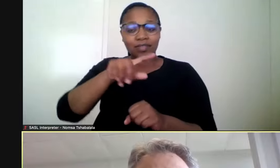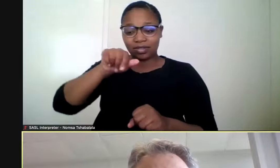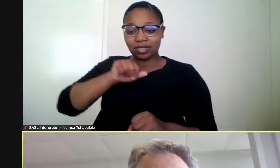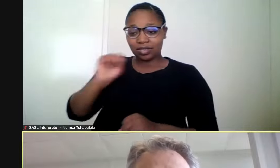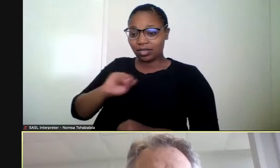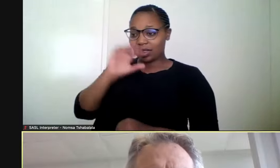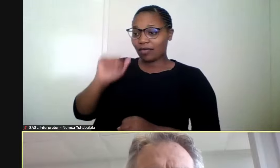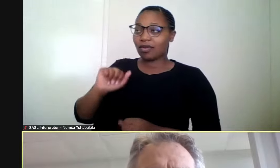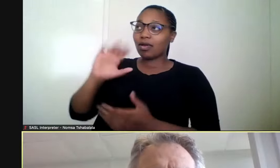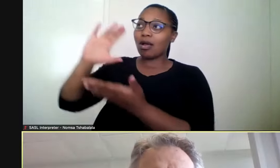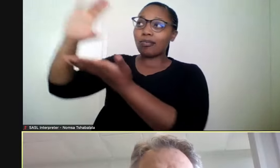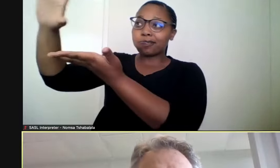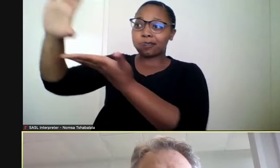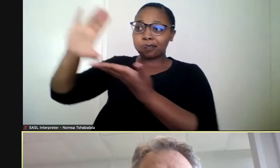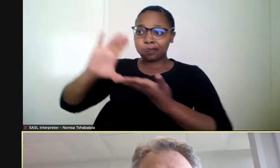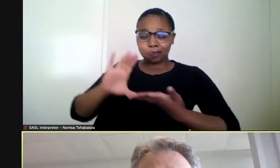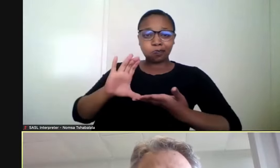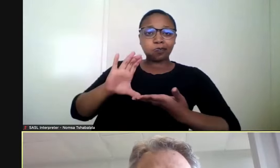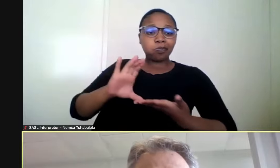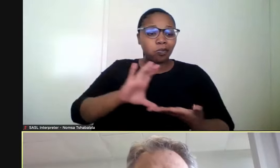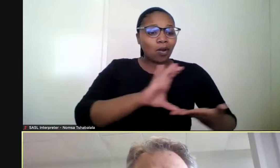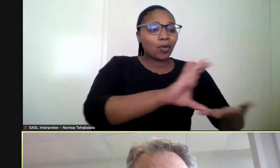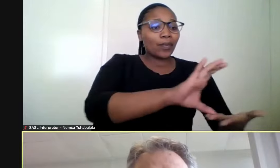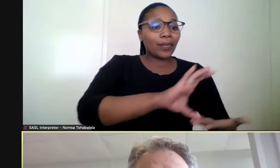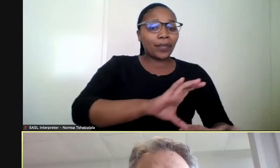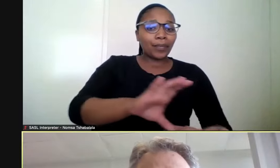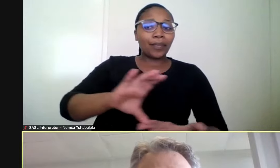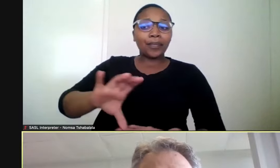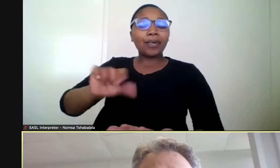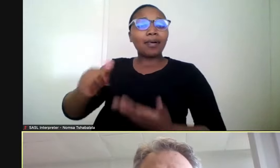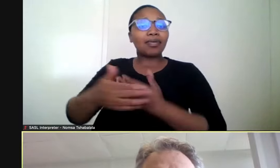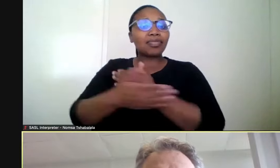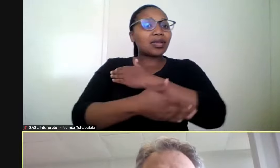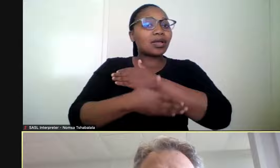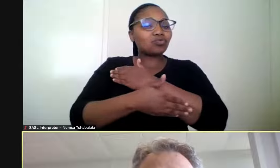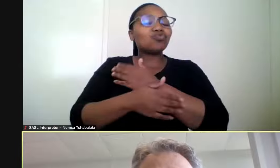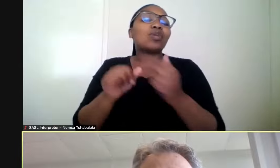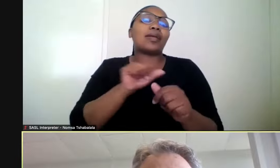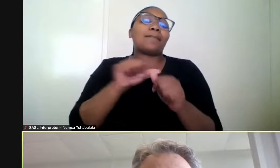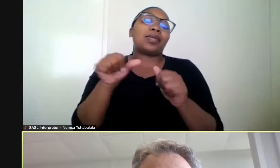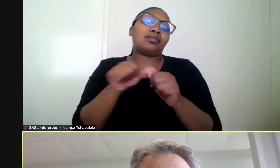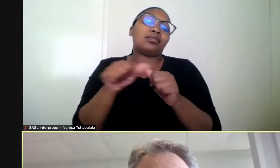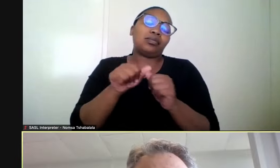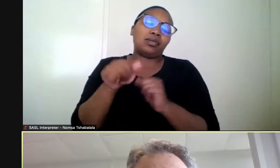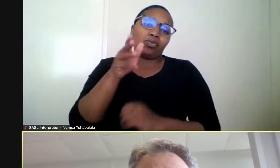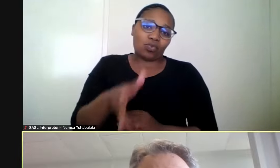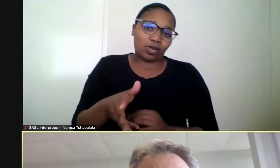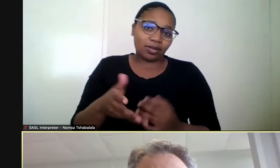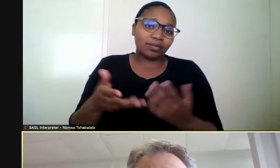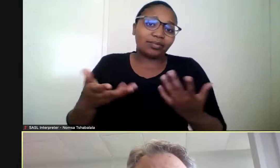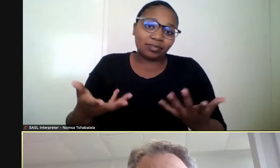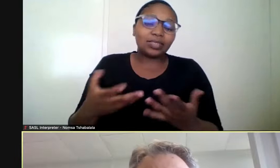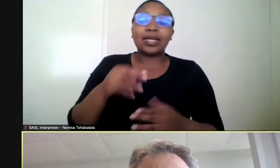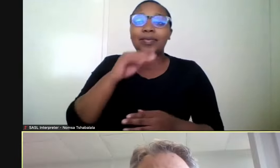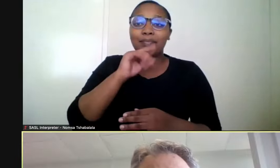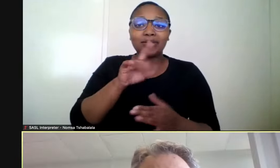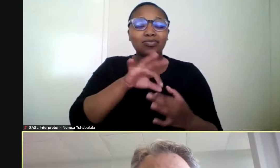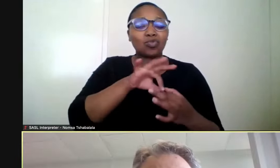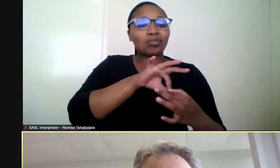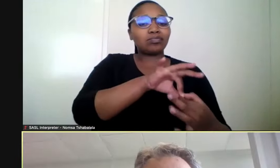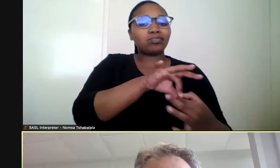the flow of vaccines into those countries, the better it is for us. So we have a very good relationship with